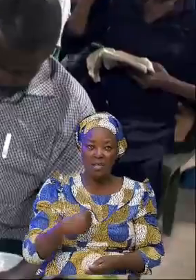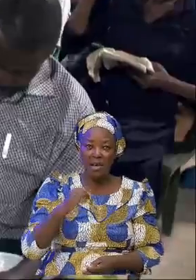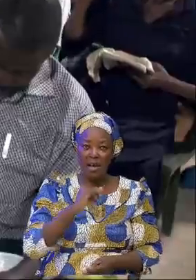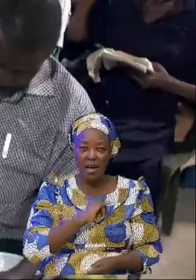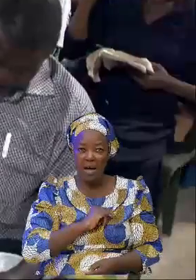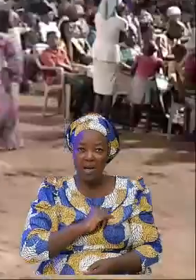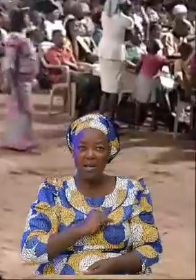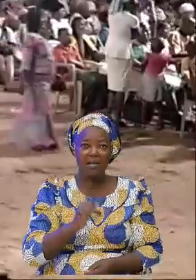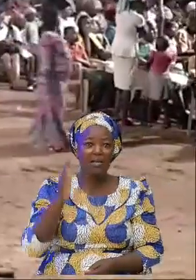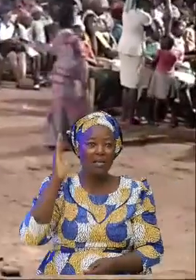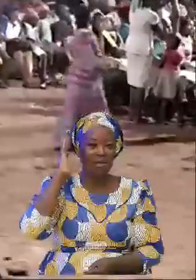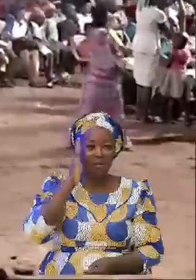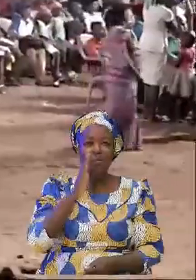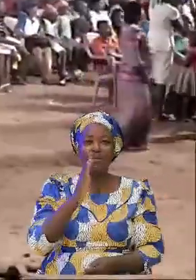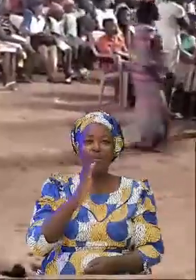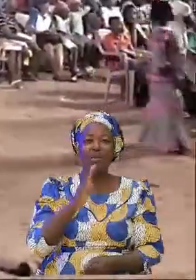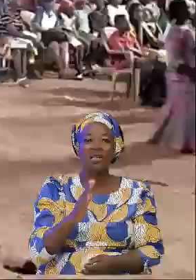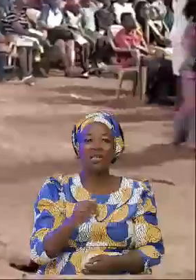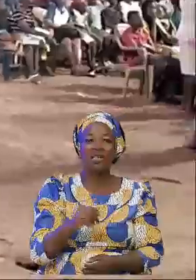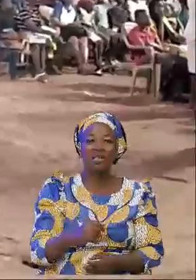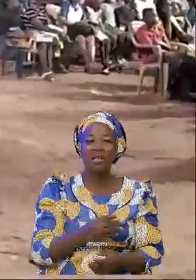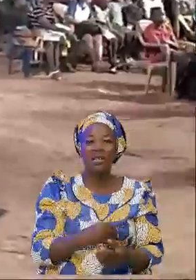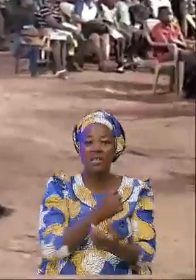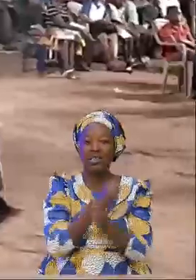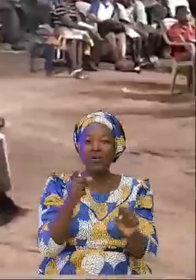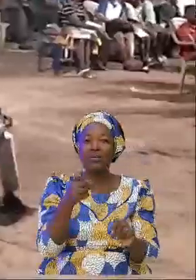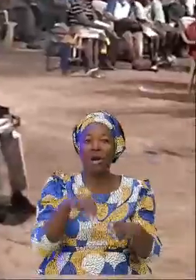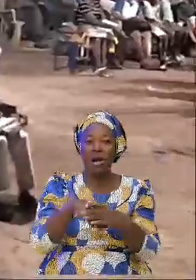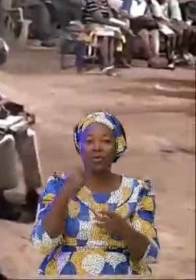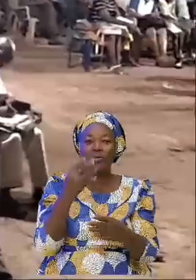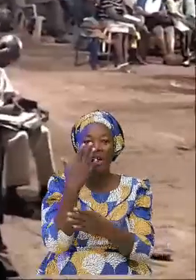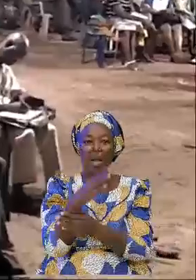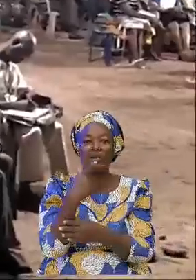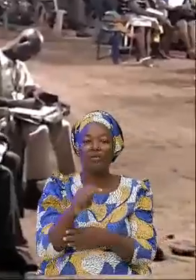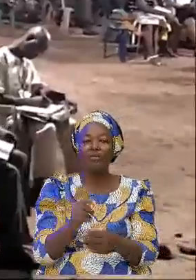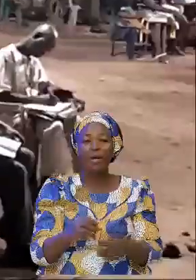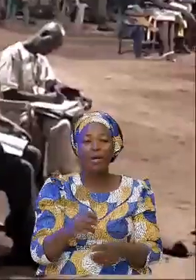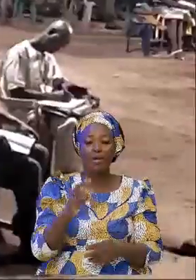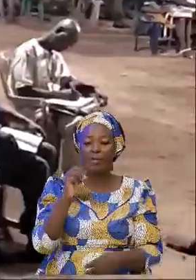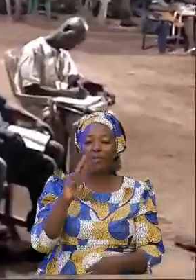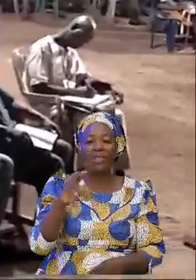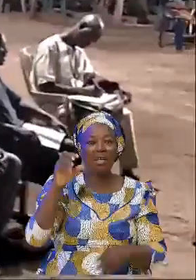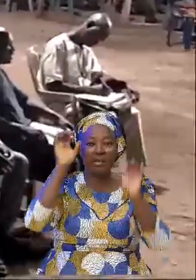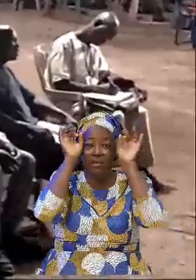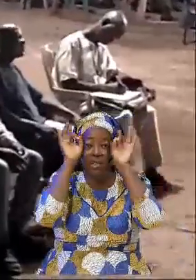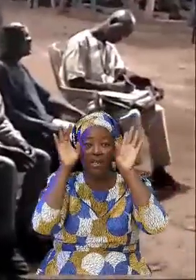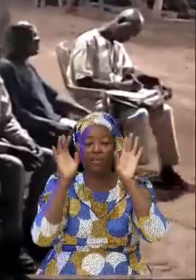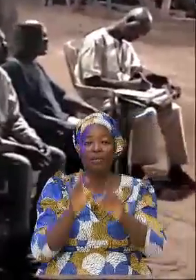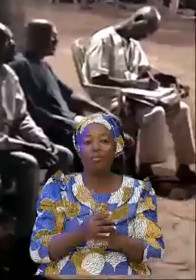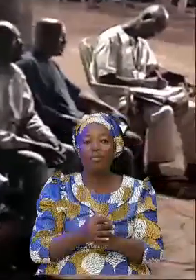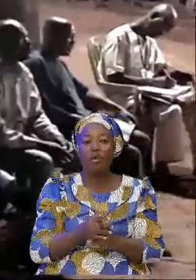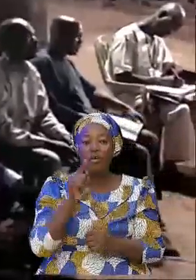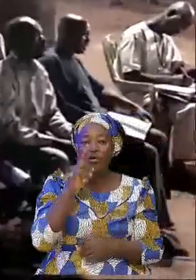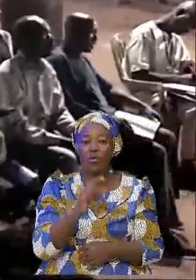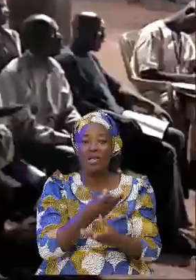the wicked. And I will redeem thee out of the hand of